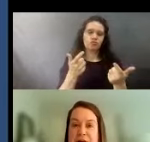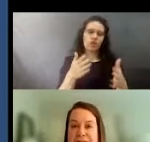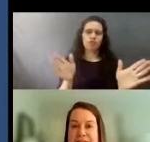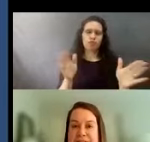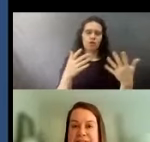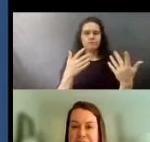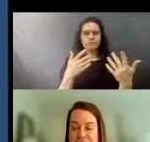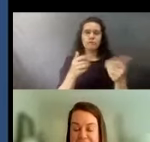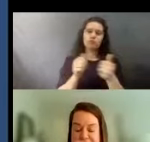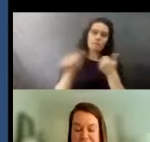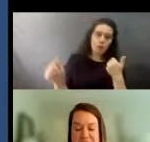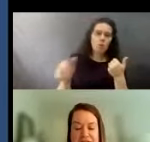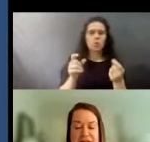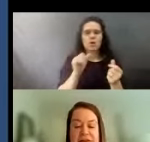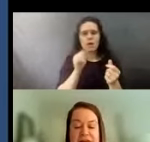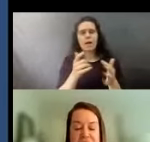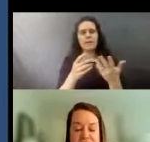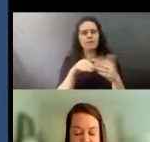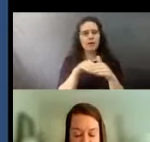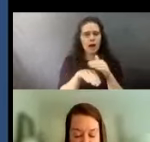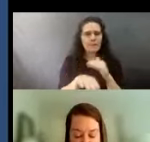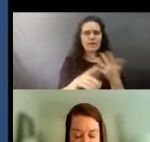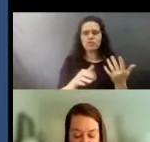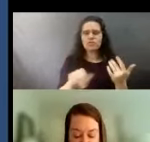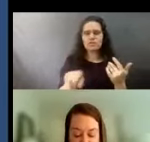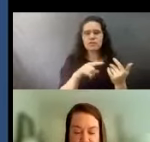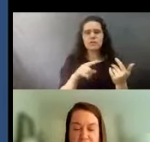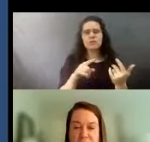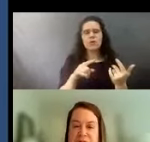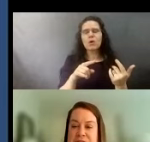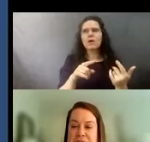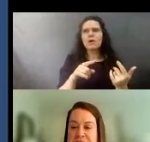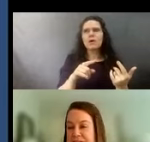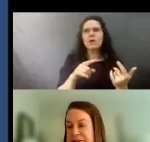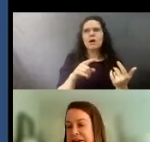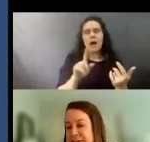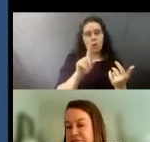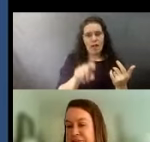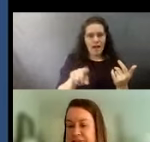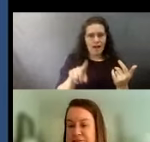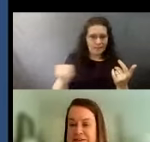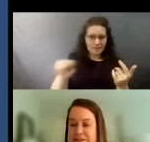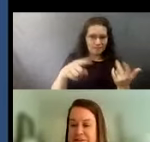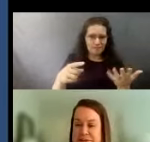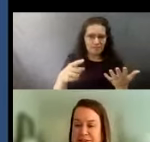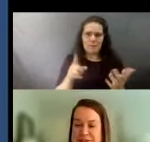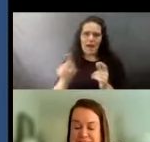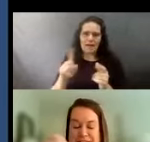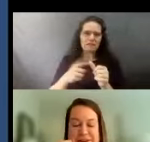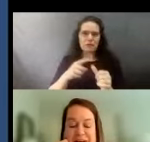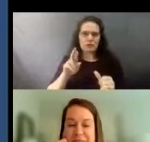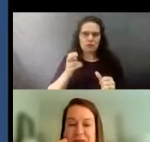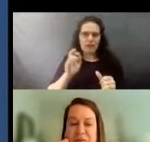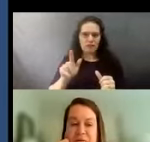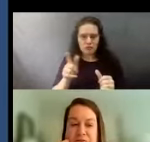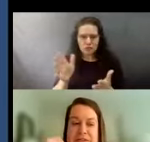up on the thread that you and Claudia discussed, what would you say, and I guess I'll direct this to Rachel just for continuity